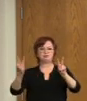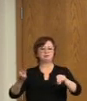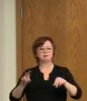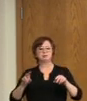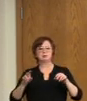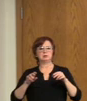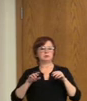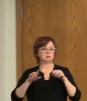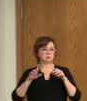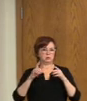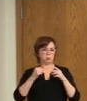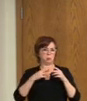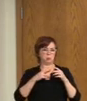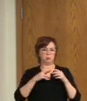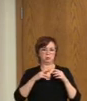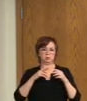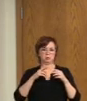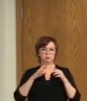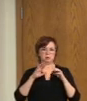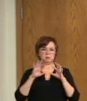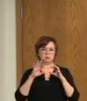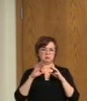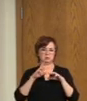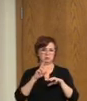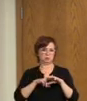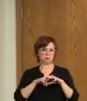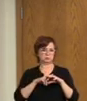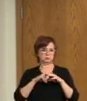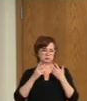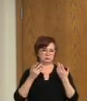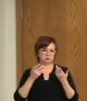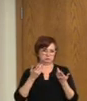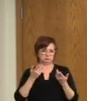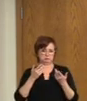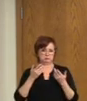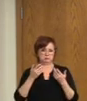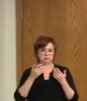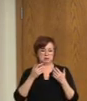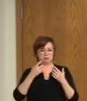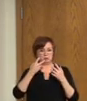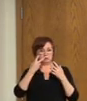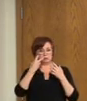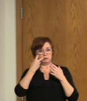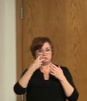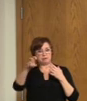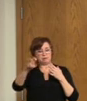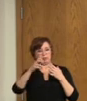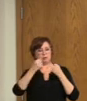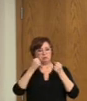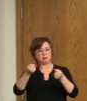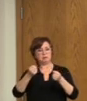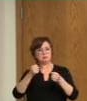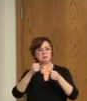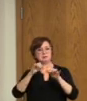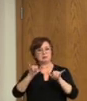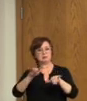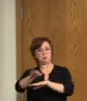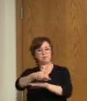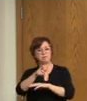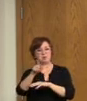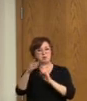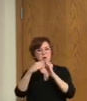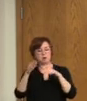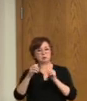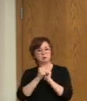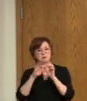with another family member, things that are common over the holidays are absolutely not recommended or allowed. And I think compliance with this is